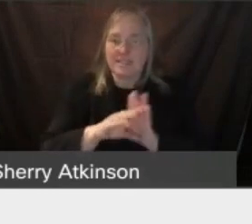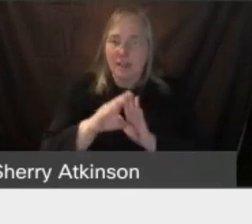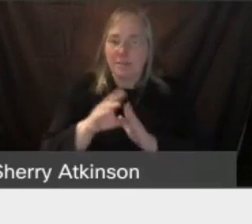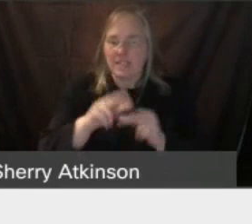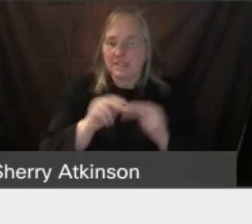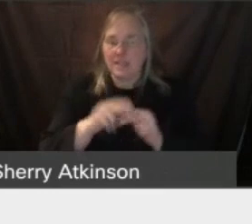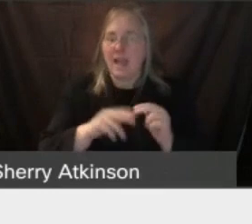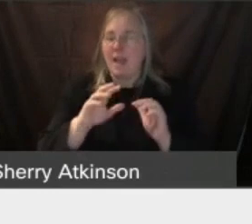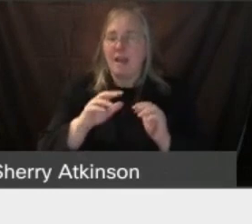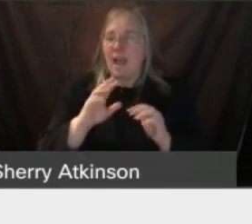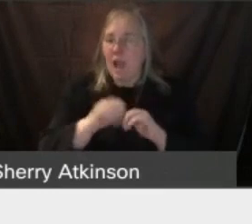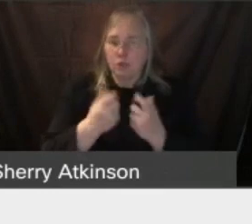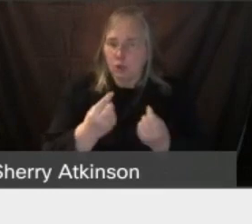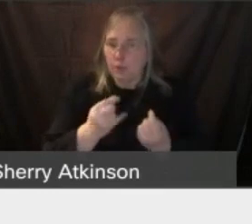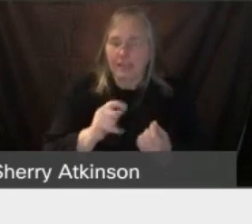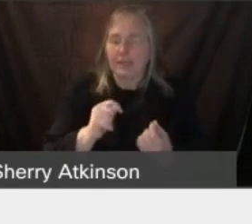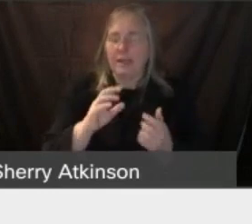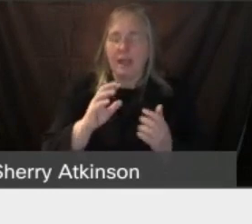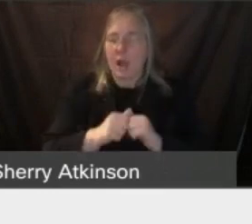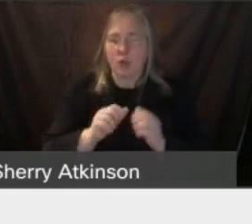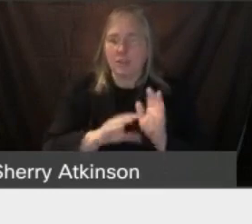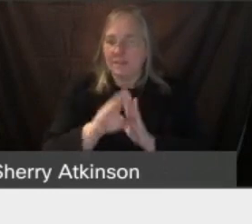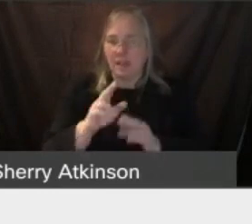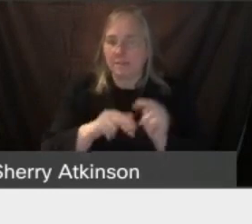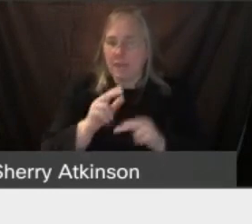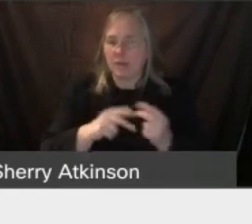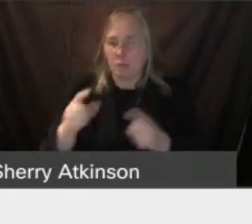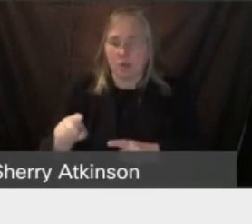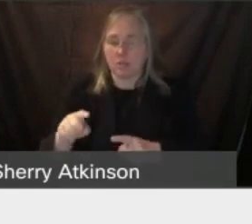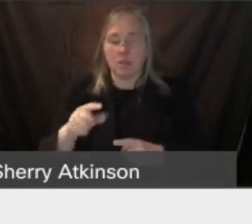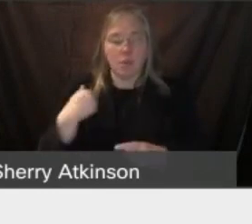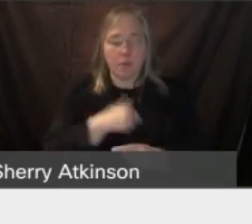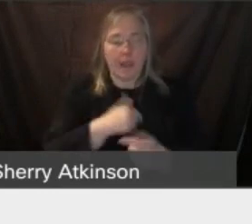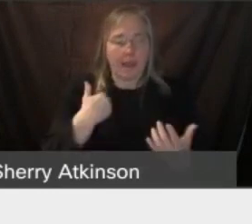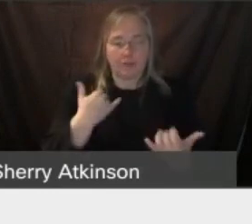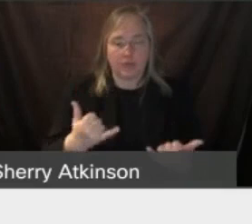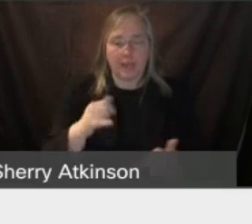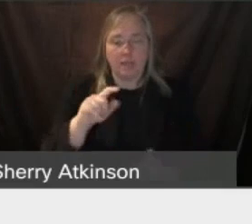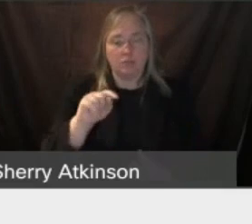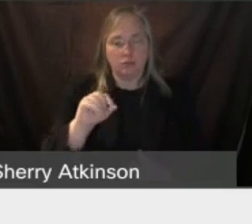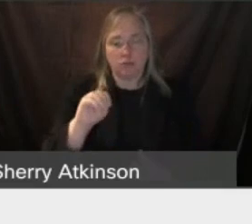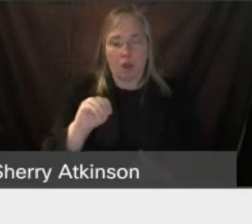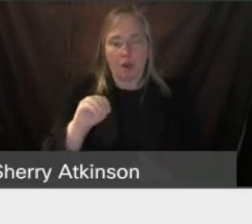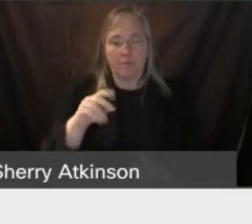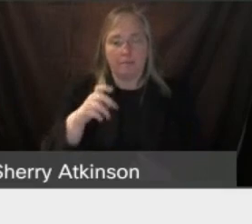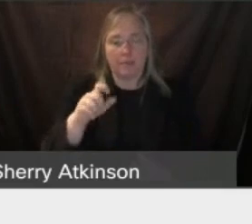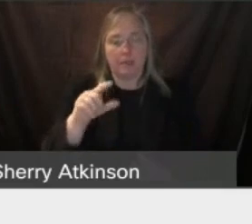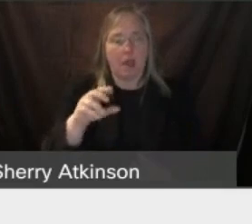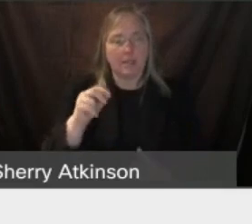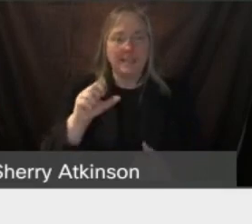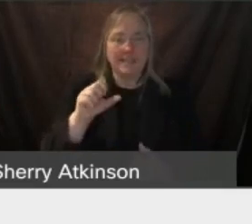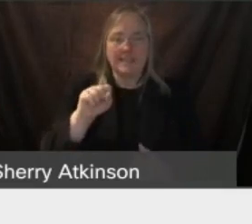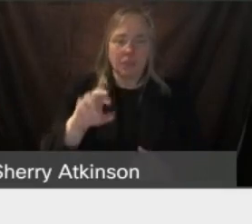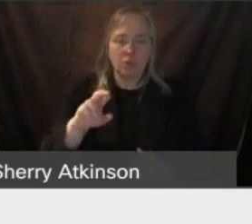in Howard County. We have with us today Tom Pilon, who is Senior Vice President of Development for St.